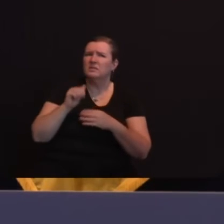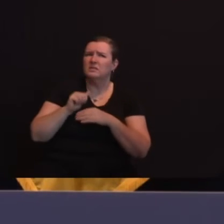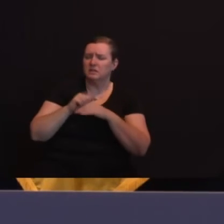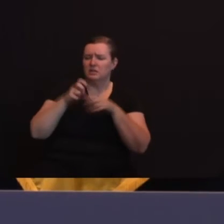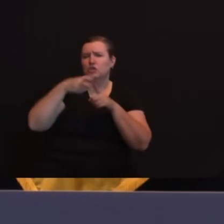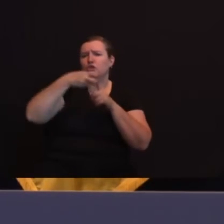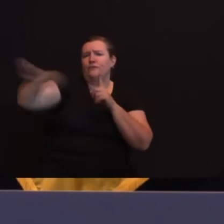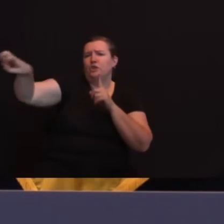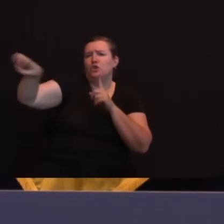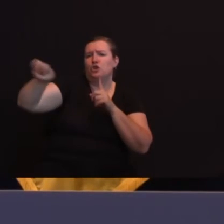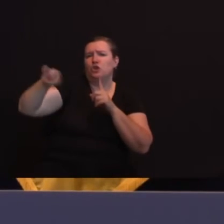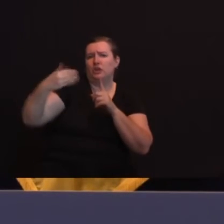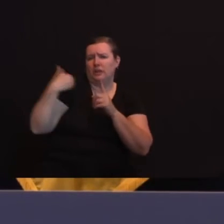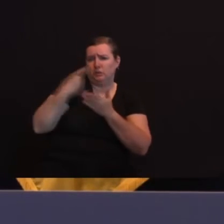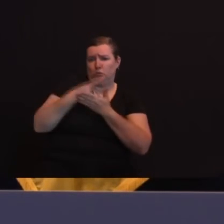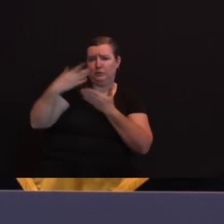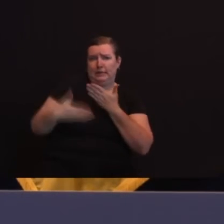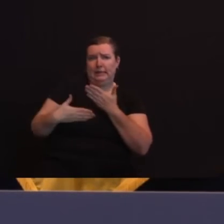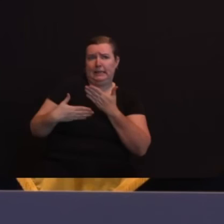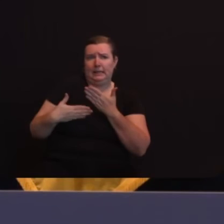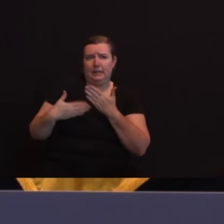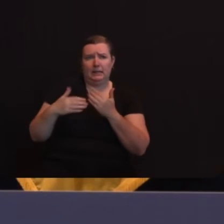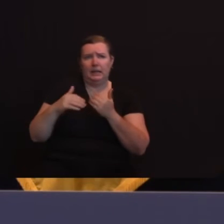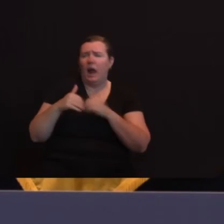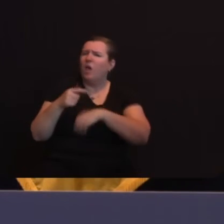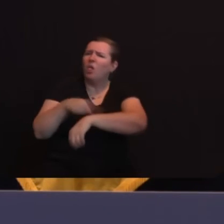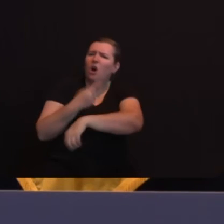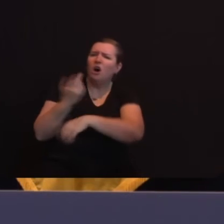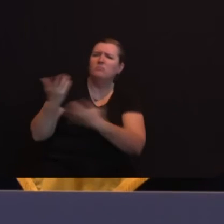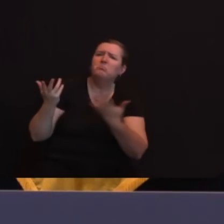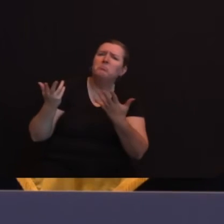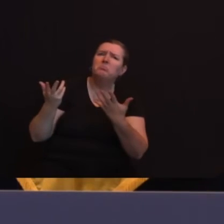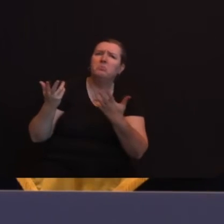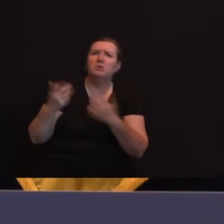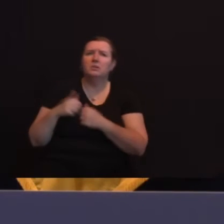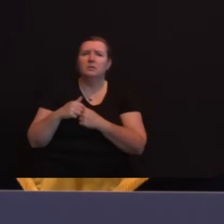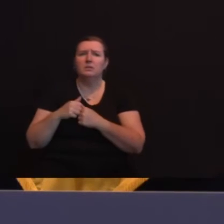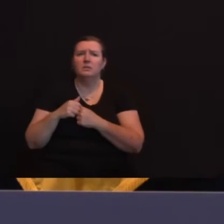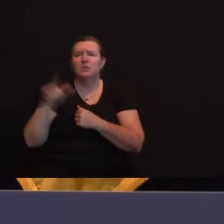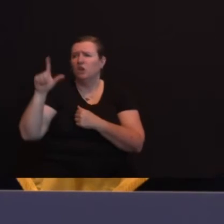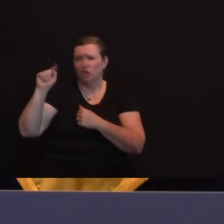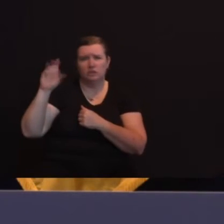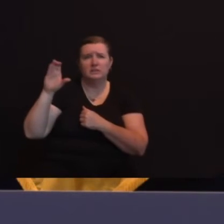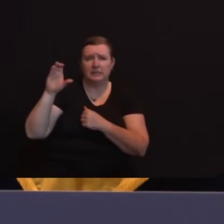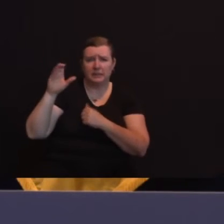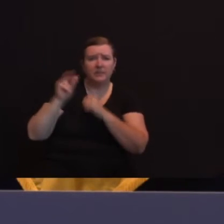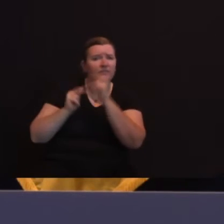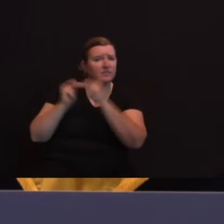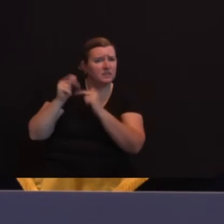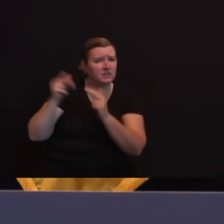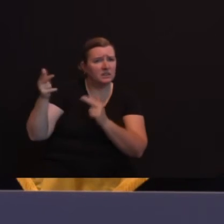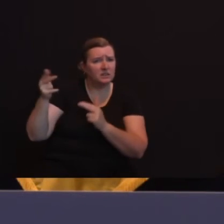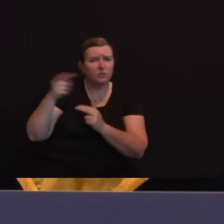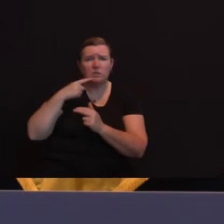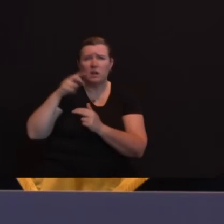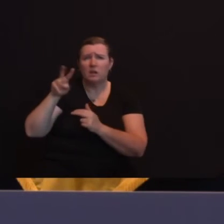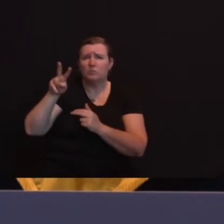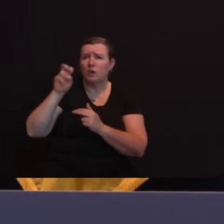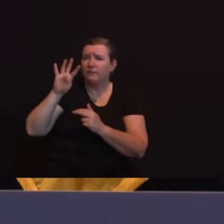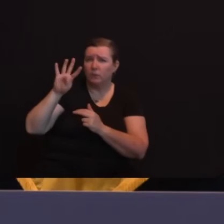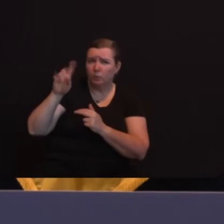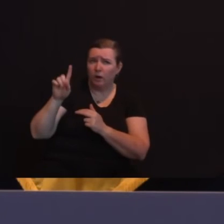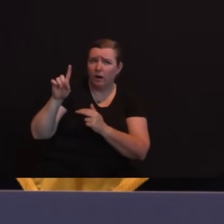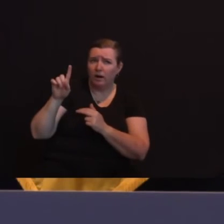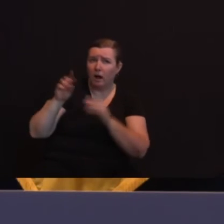divert? I also am wondering about the long-term care facilities. You said you were concerned about them. There are 241 outbreaks listed on the dashboard as